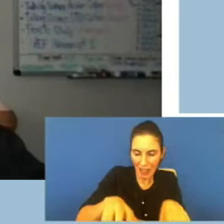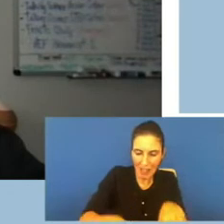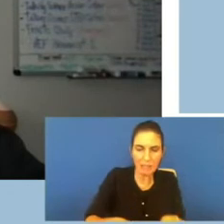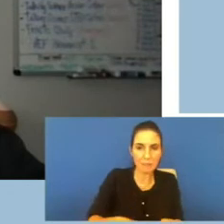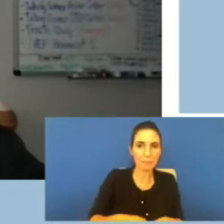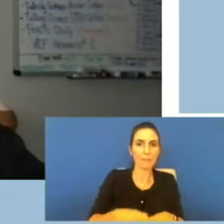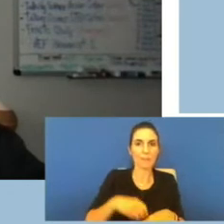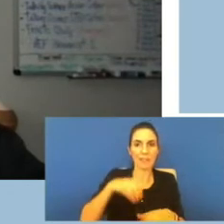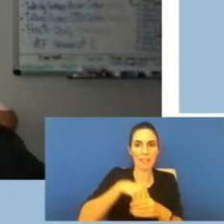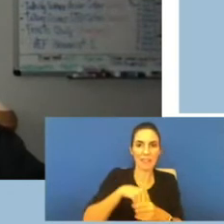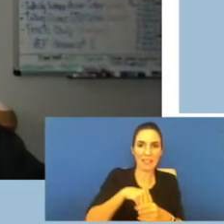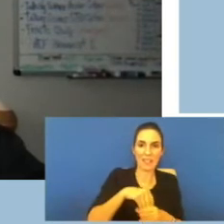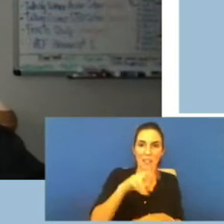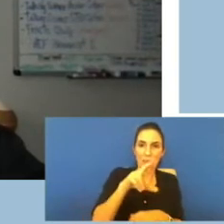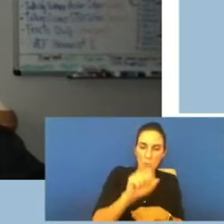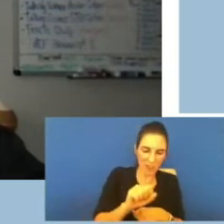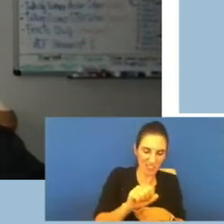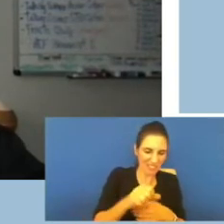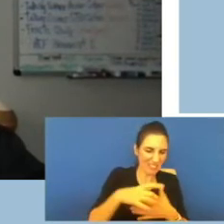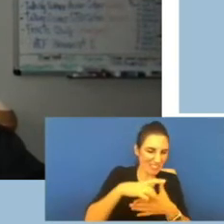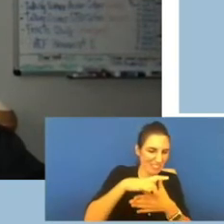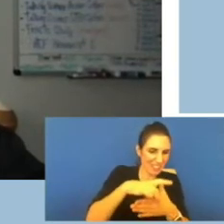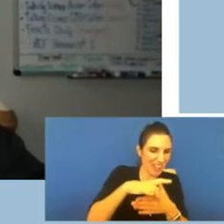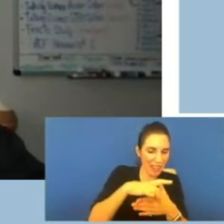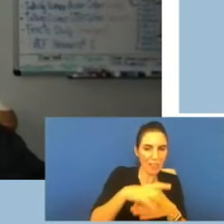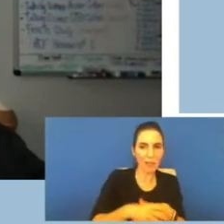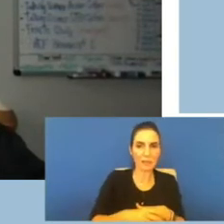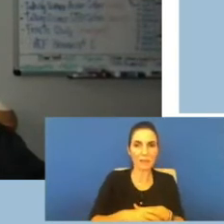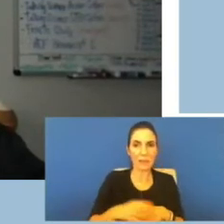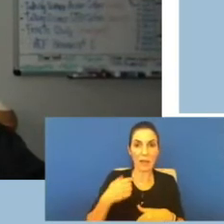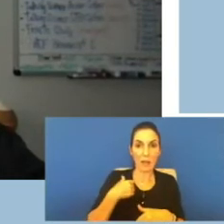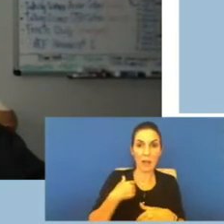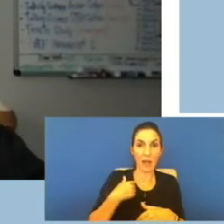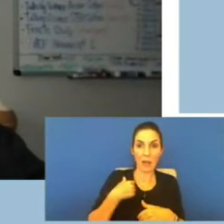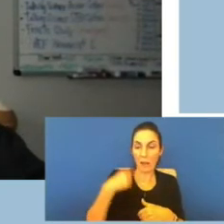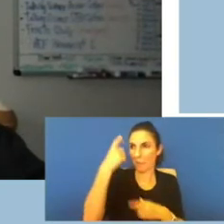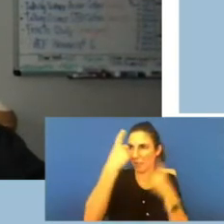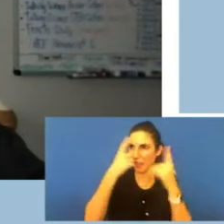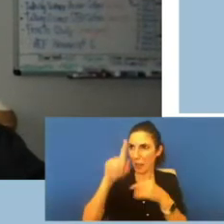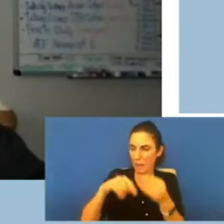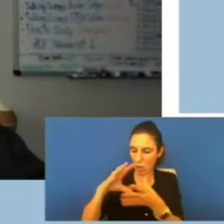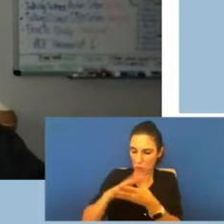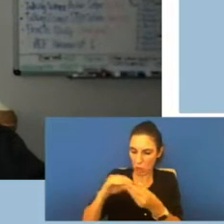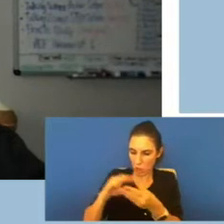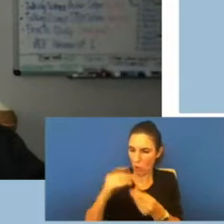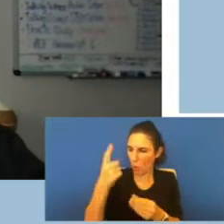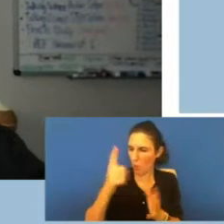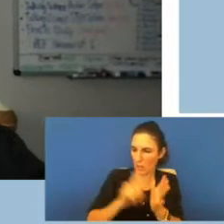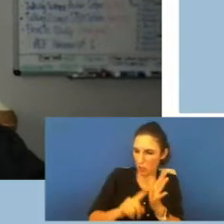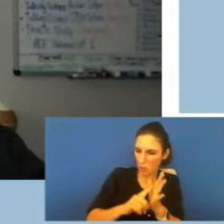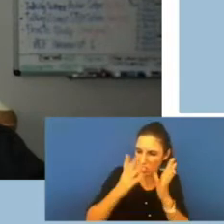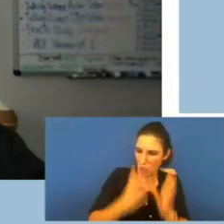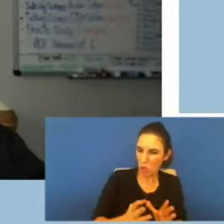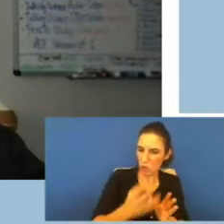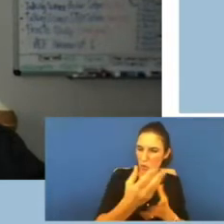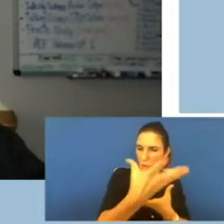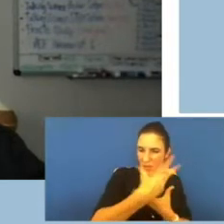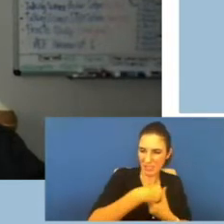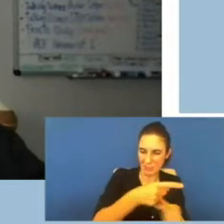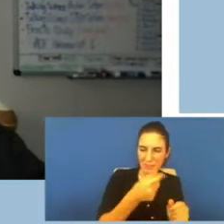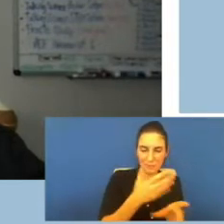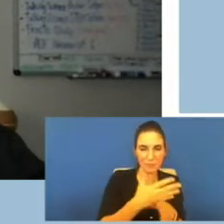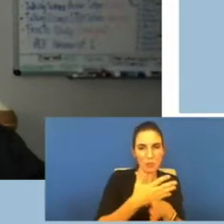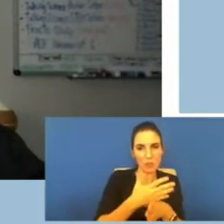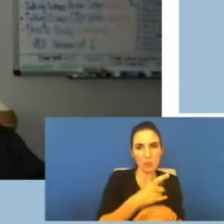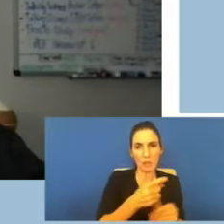U.S. contexts. I think of a story shared to us by one of our research participants, really